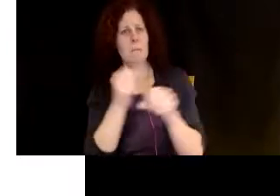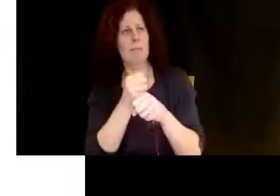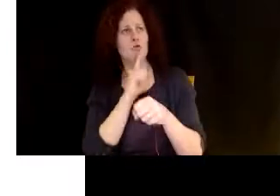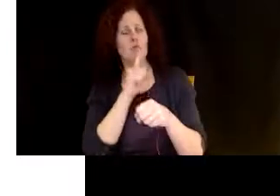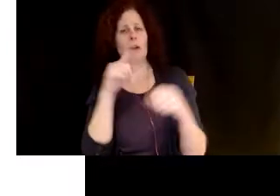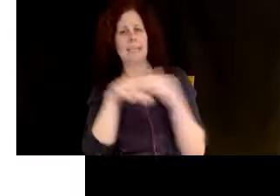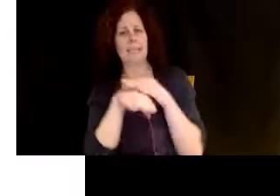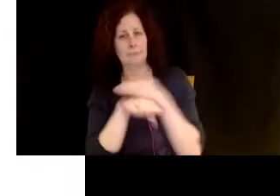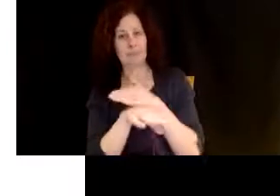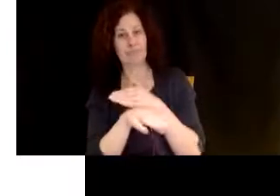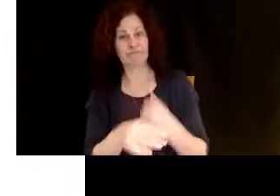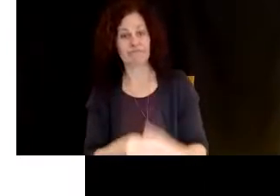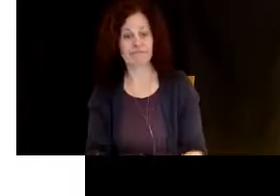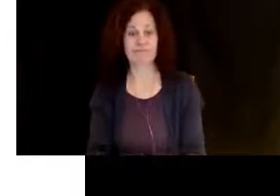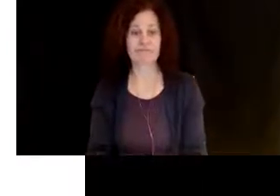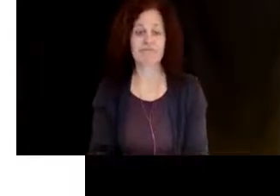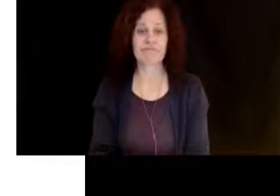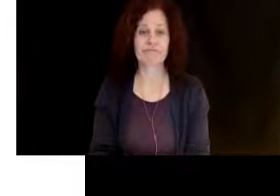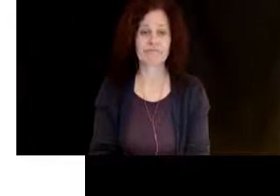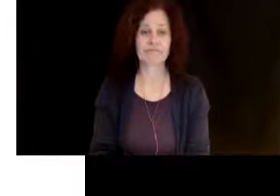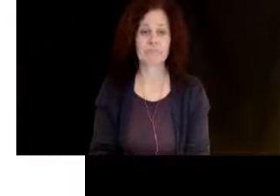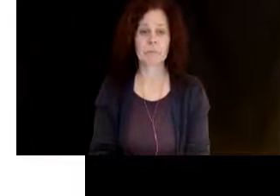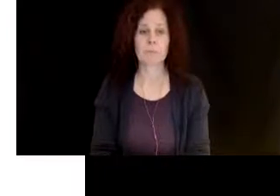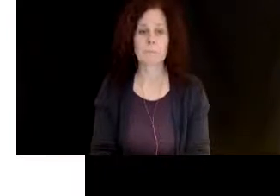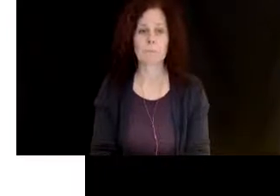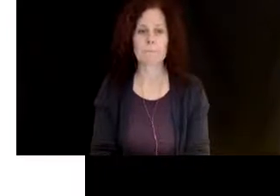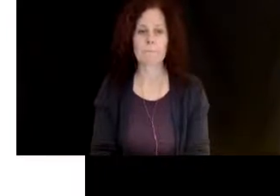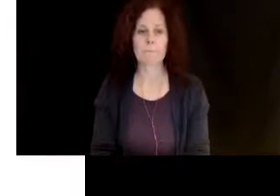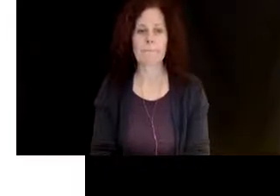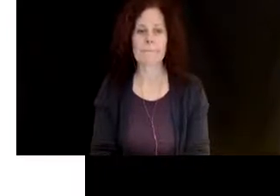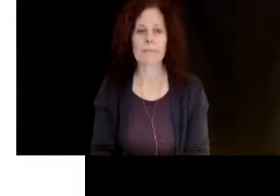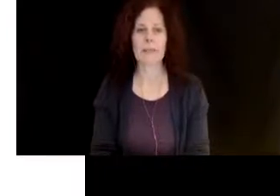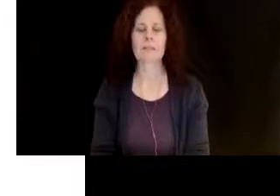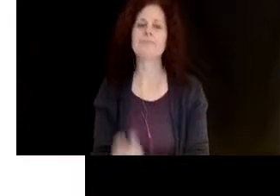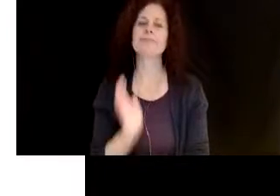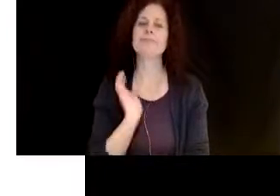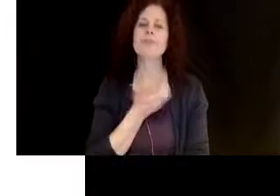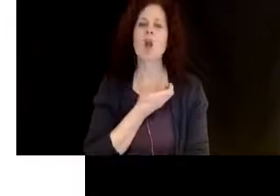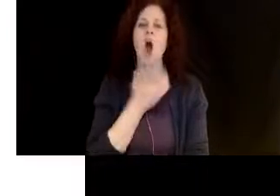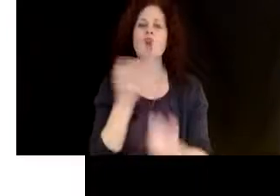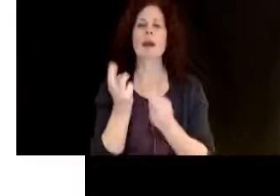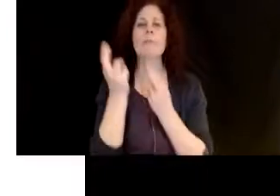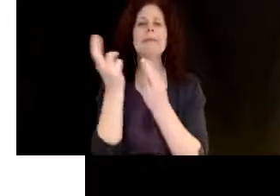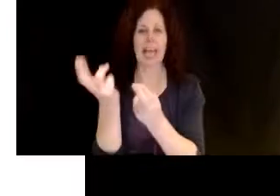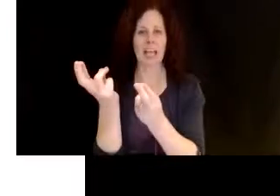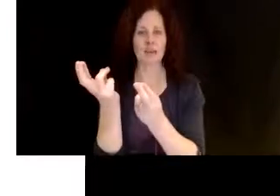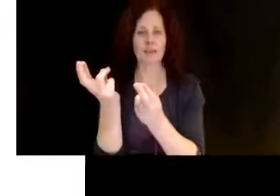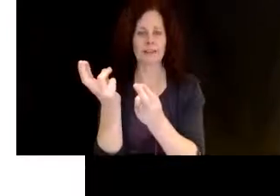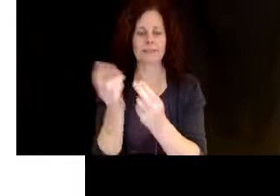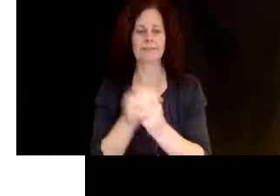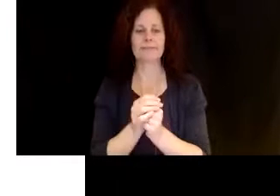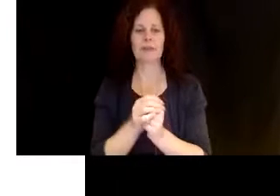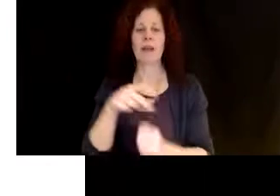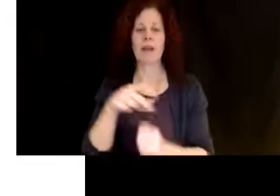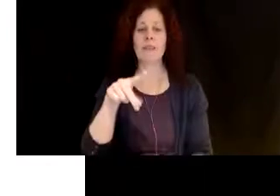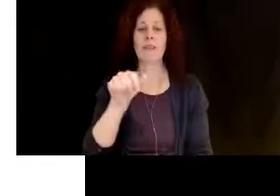exclusively. Next slide. So just pulling out a few of our recommendations. On the planning side, we recommend that PACE